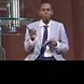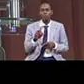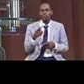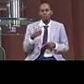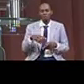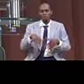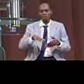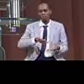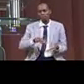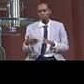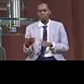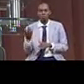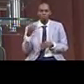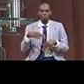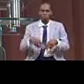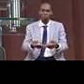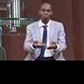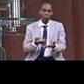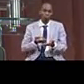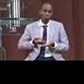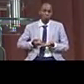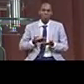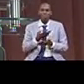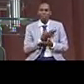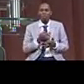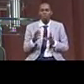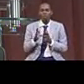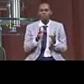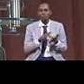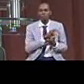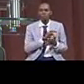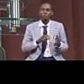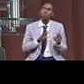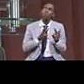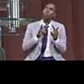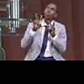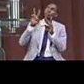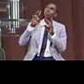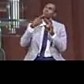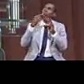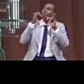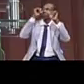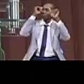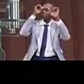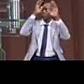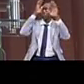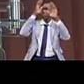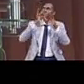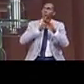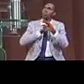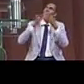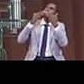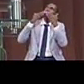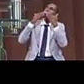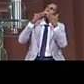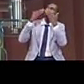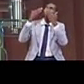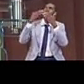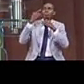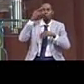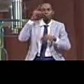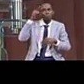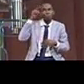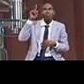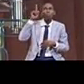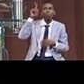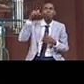laid. And Jesus lifted up his eyes and said, Father, I thank thee that thou